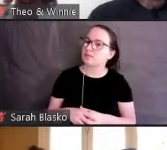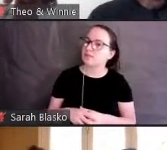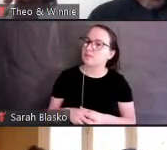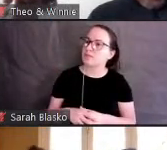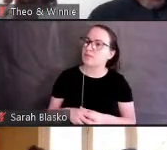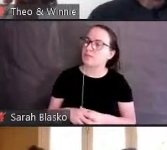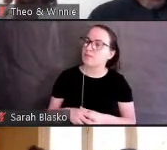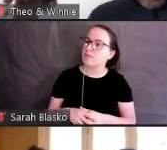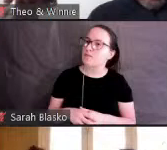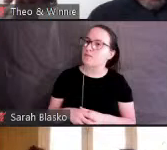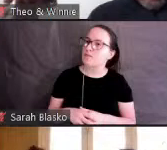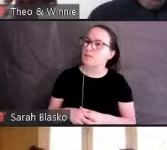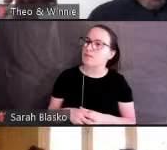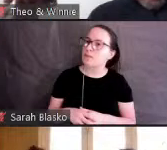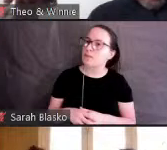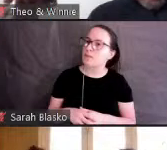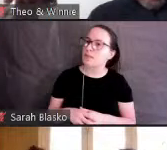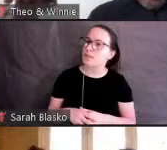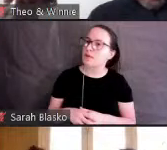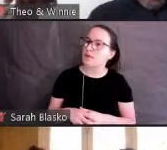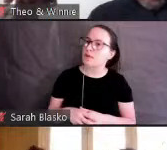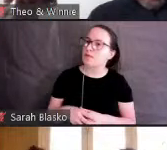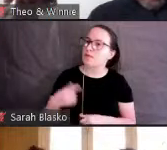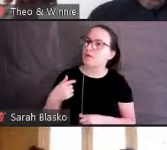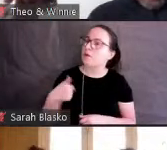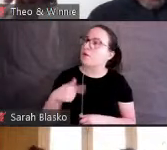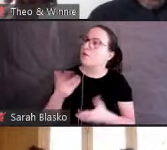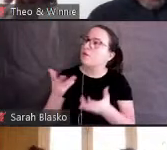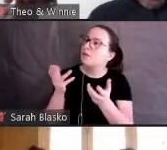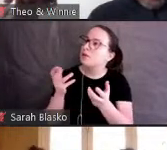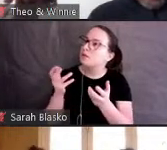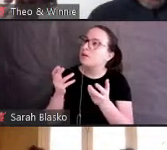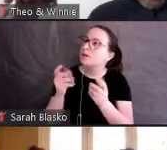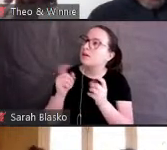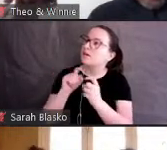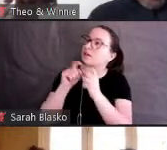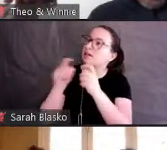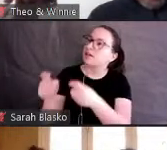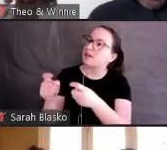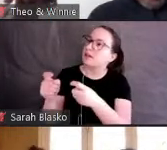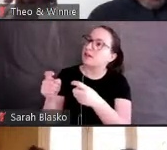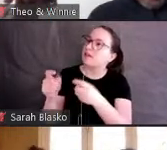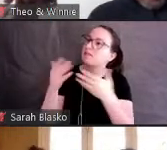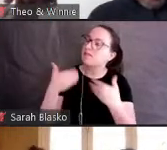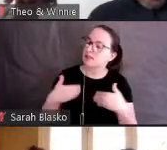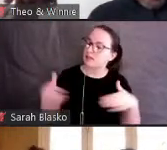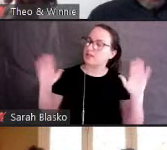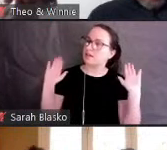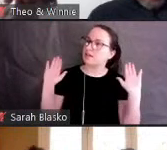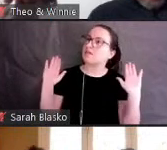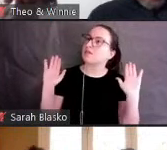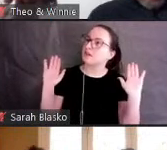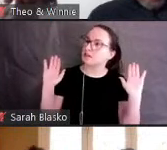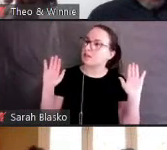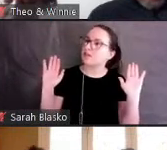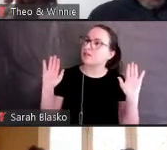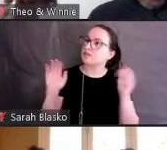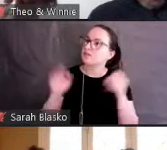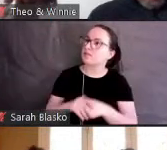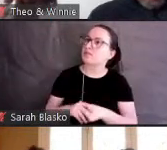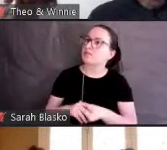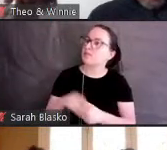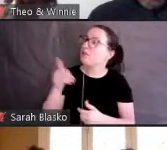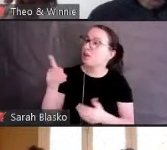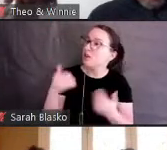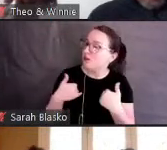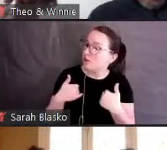of sort of giving sacrificially. God, because you're a God that has such great plans